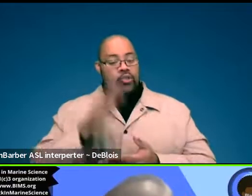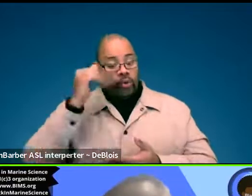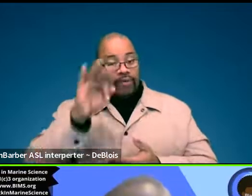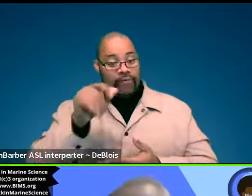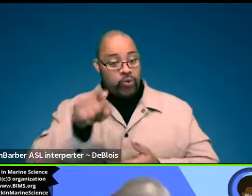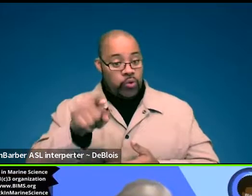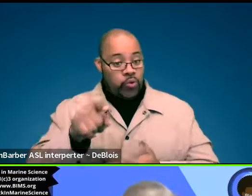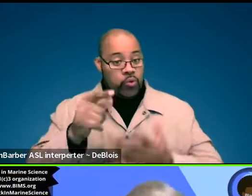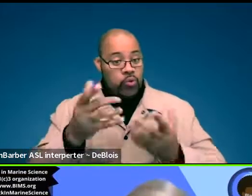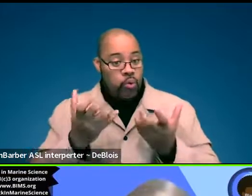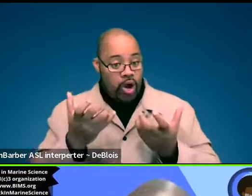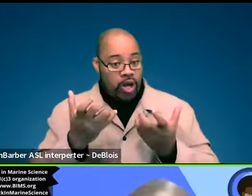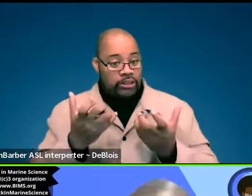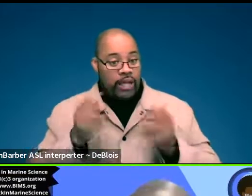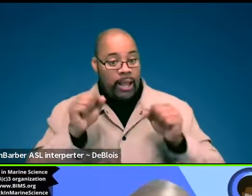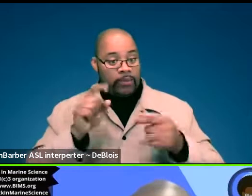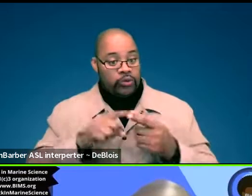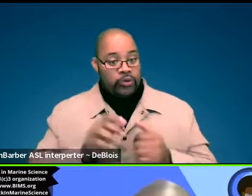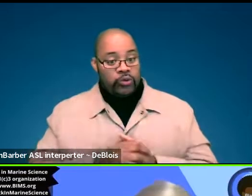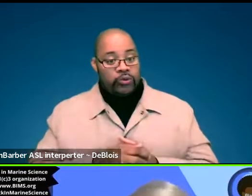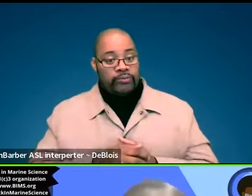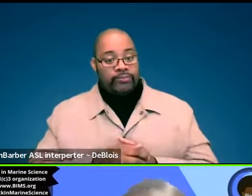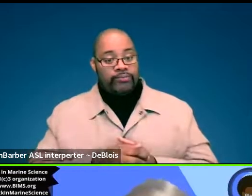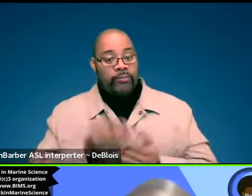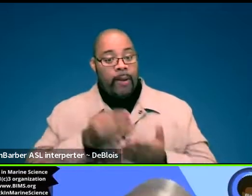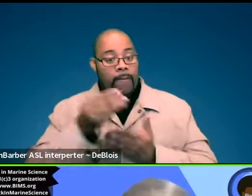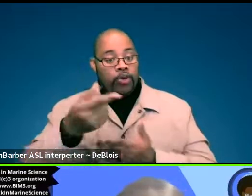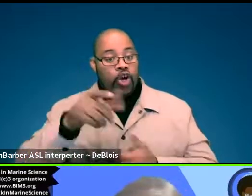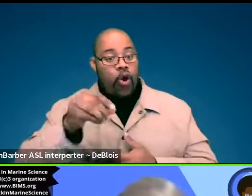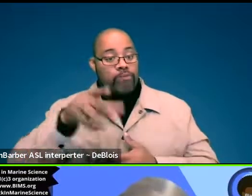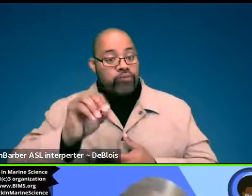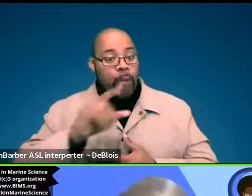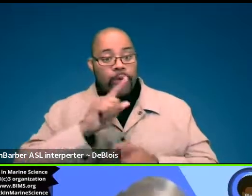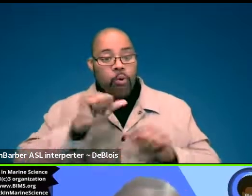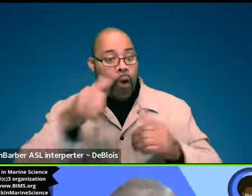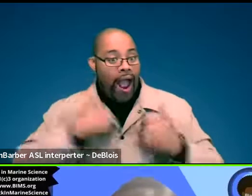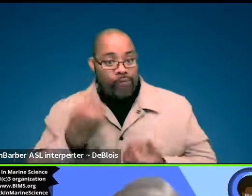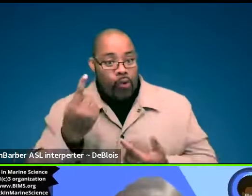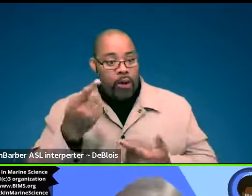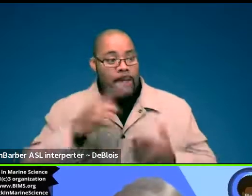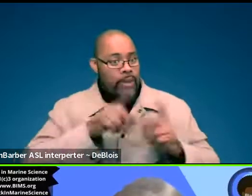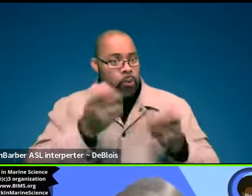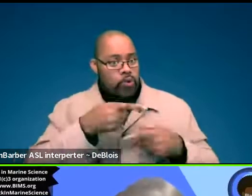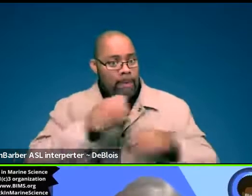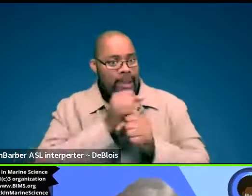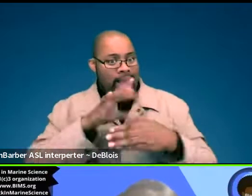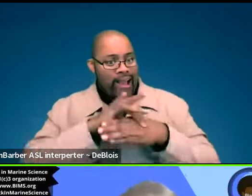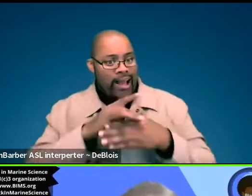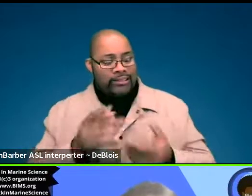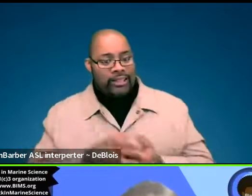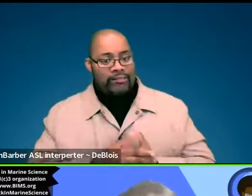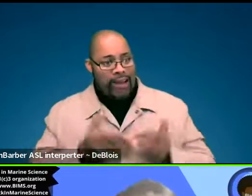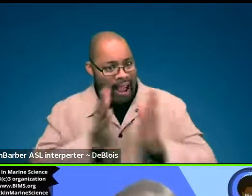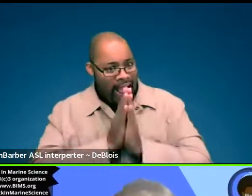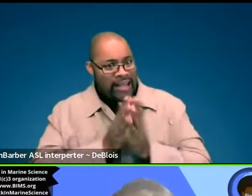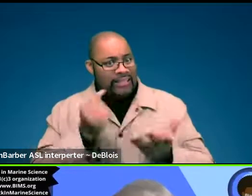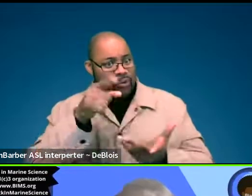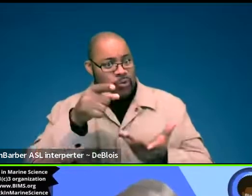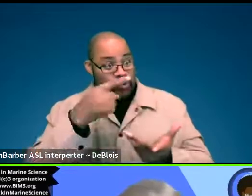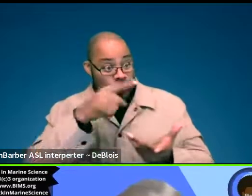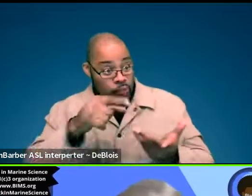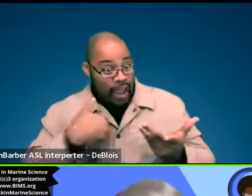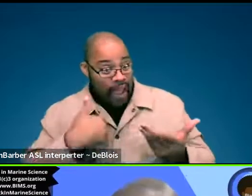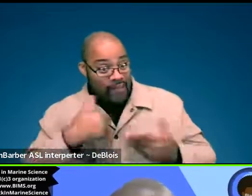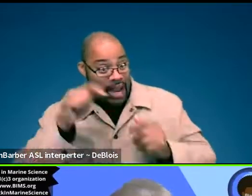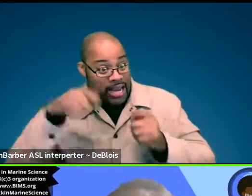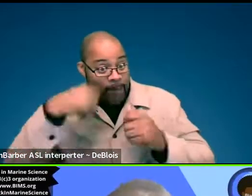you would like to be able to, purchase a GoPro, but you don't have one, but they want you to create content, ask if, like, do you have a